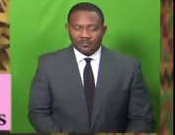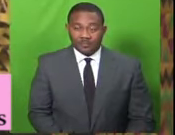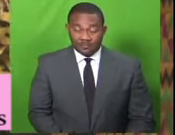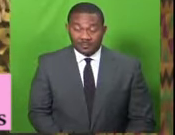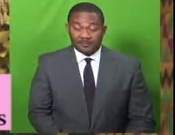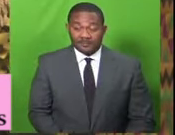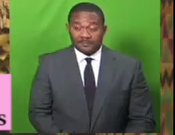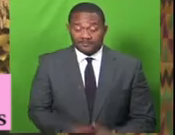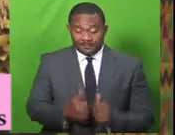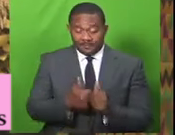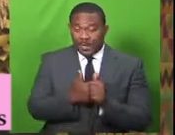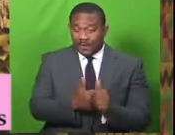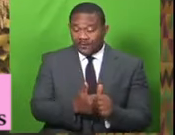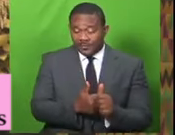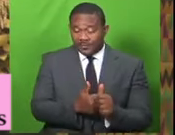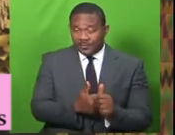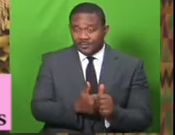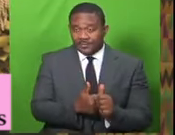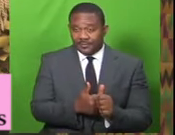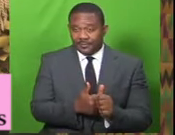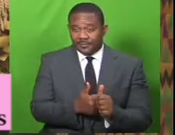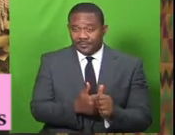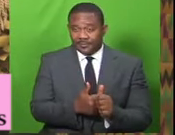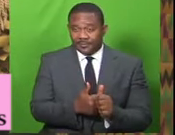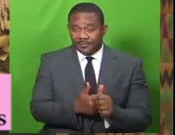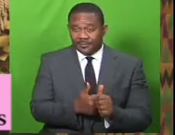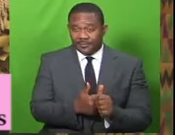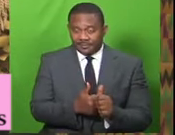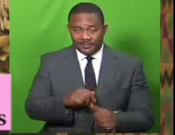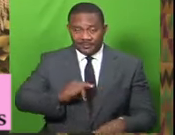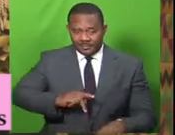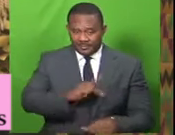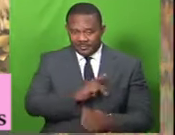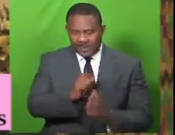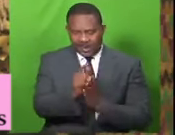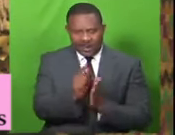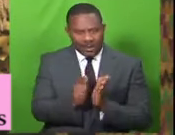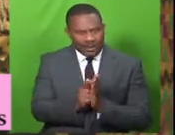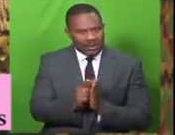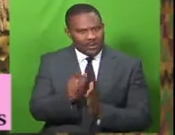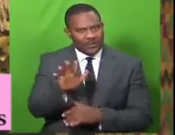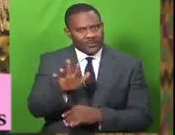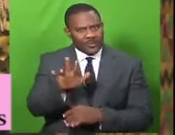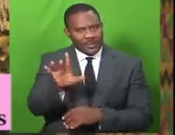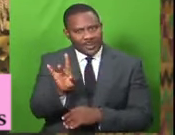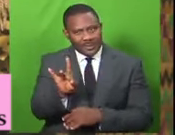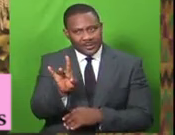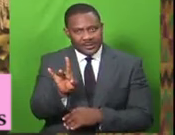in accordance with Standing Order 58,